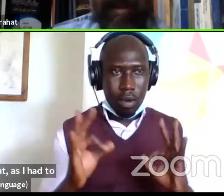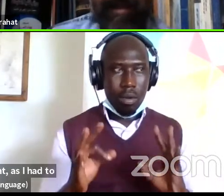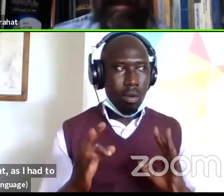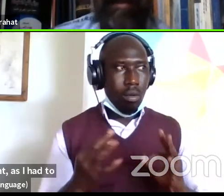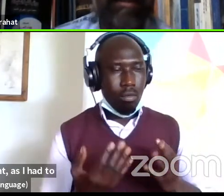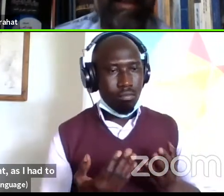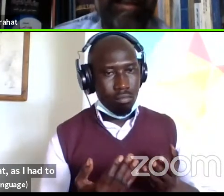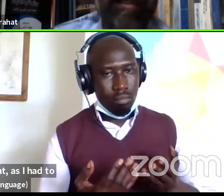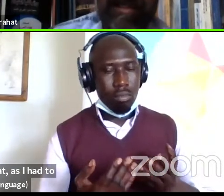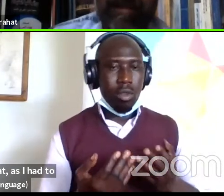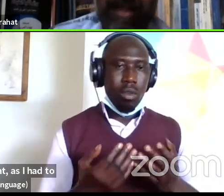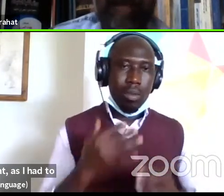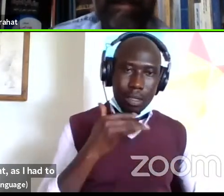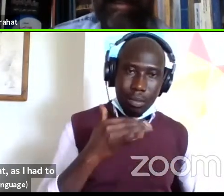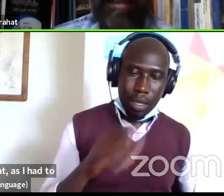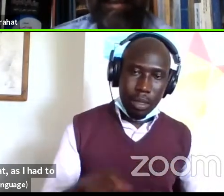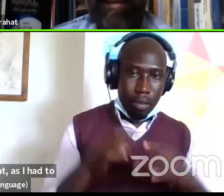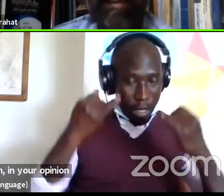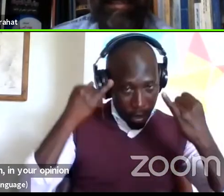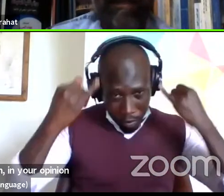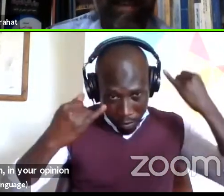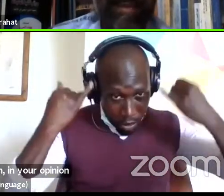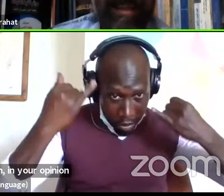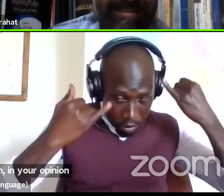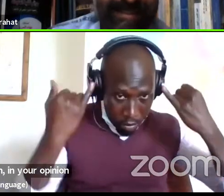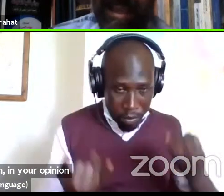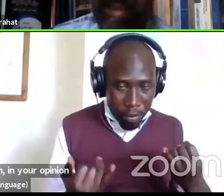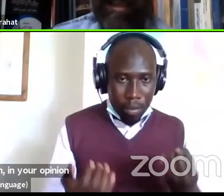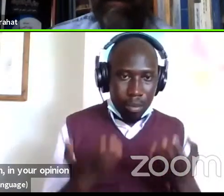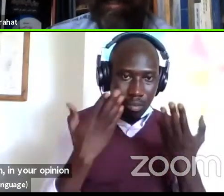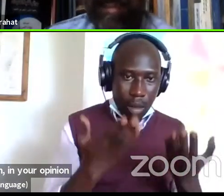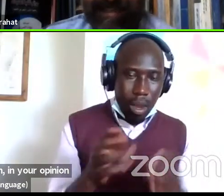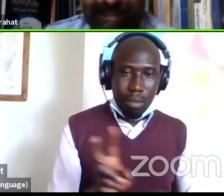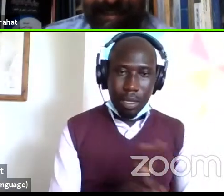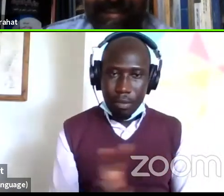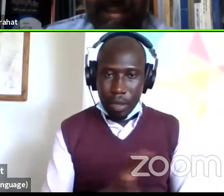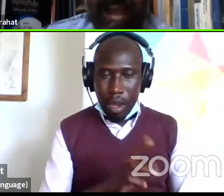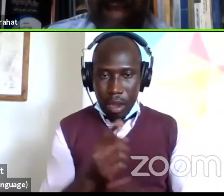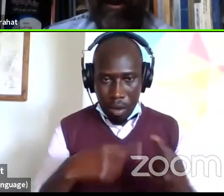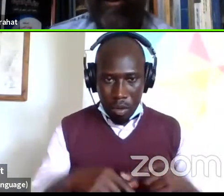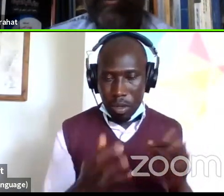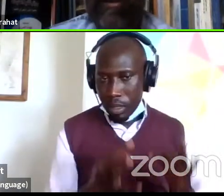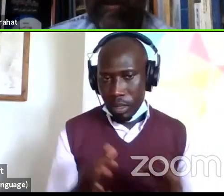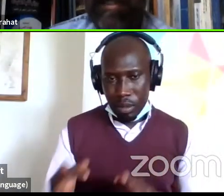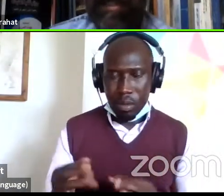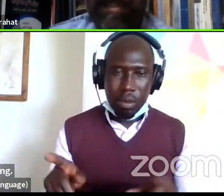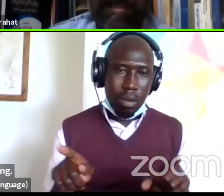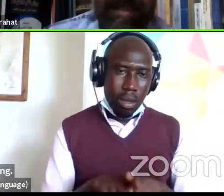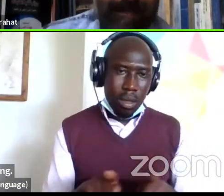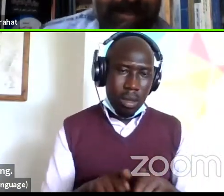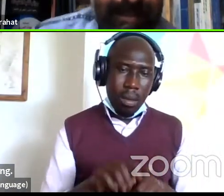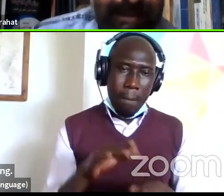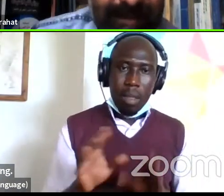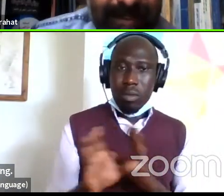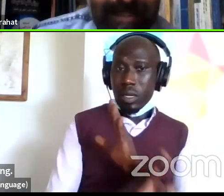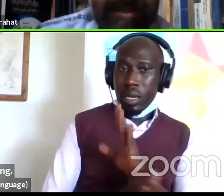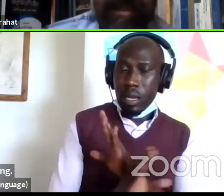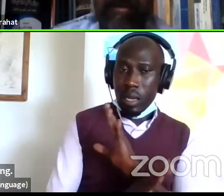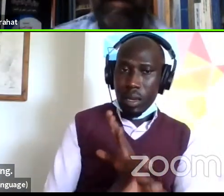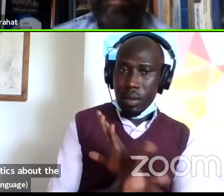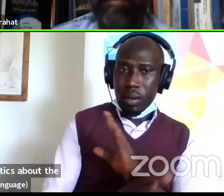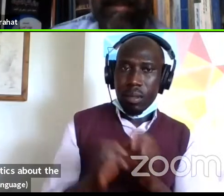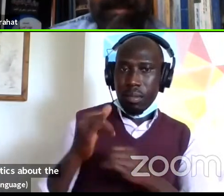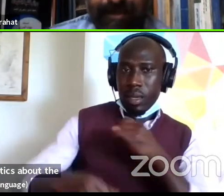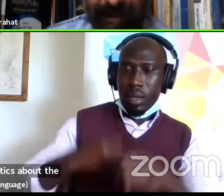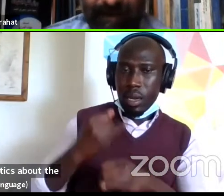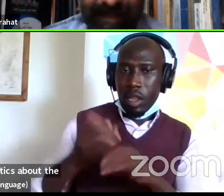expression and opinion and perhaps surveillance and everything. And also, most of these countries are party in international